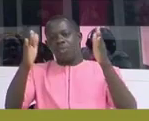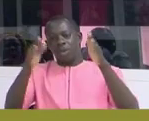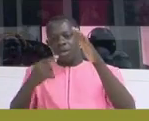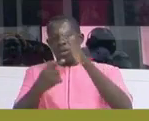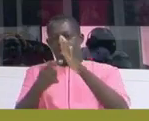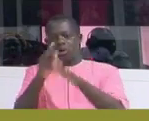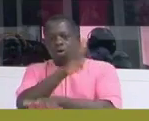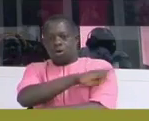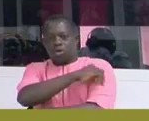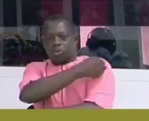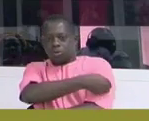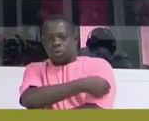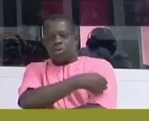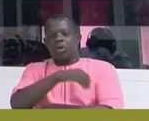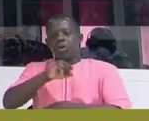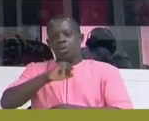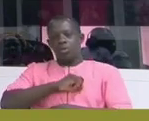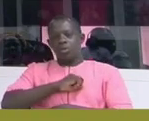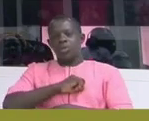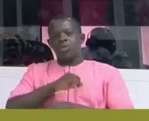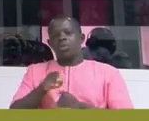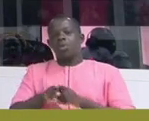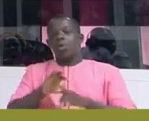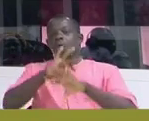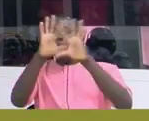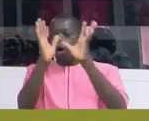Alberta the main hospital